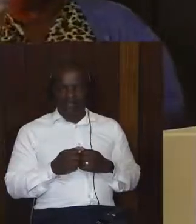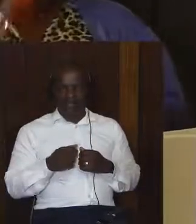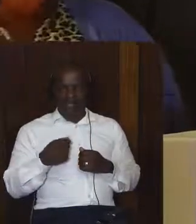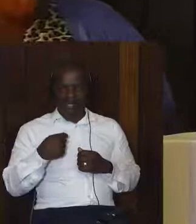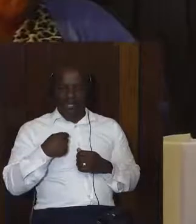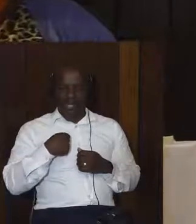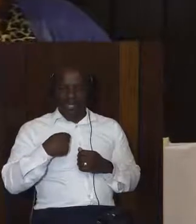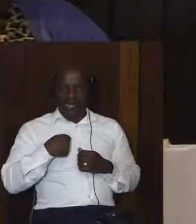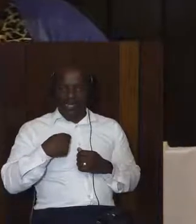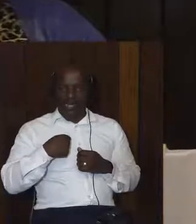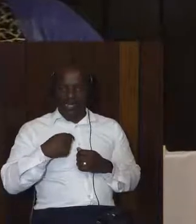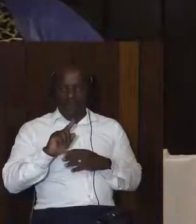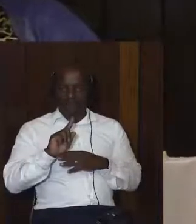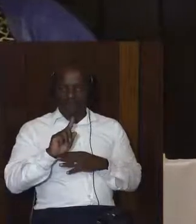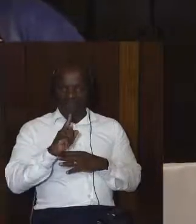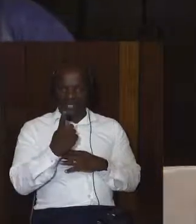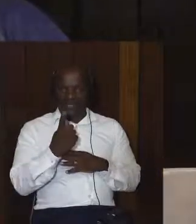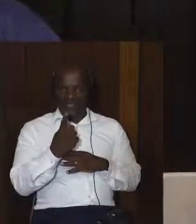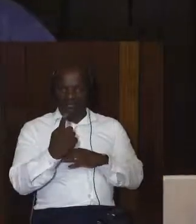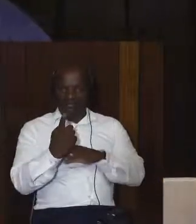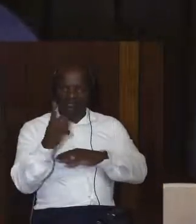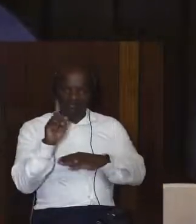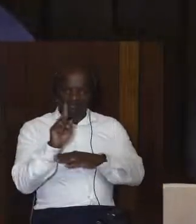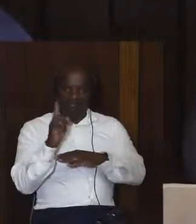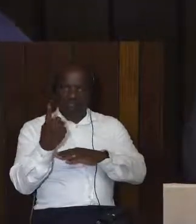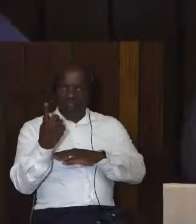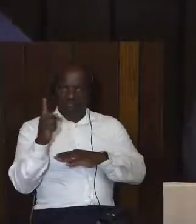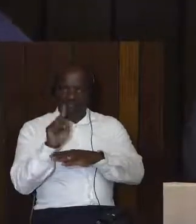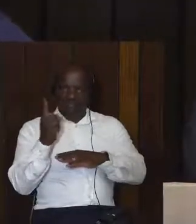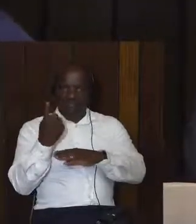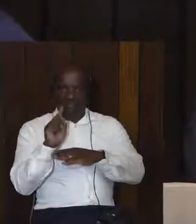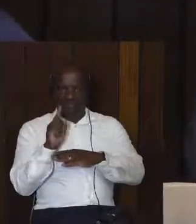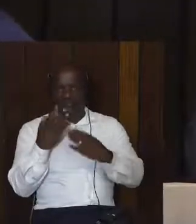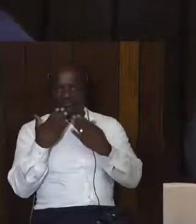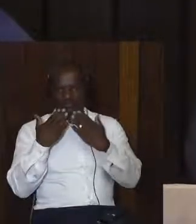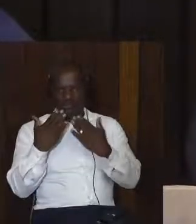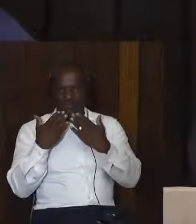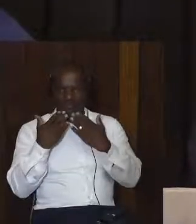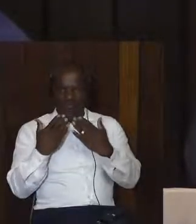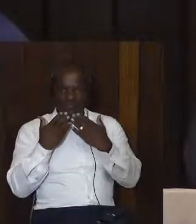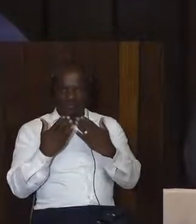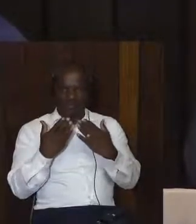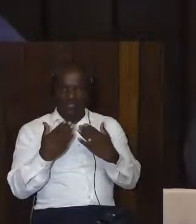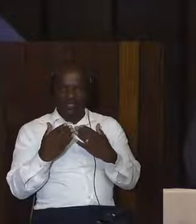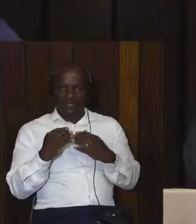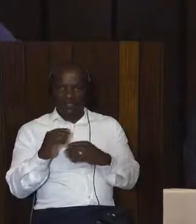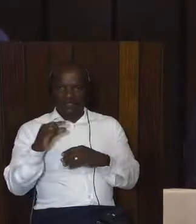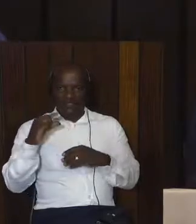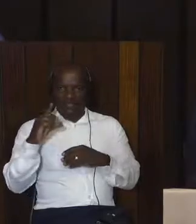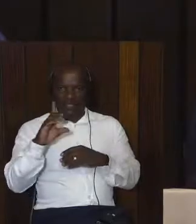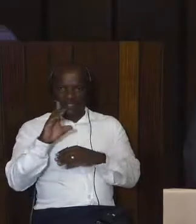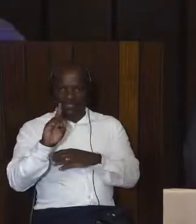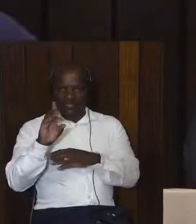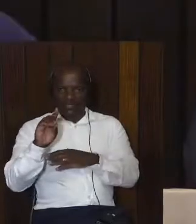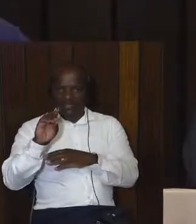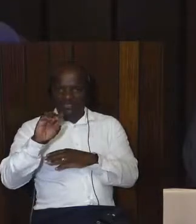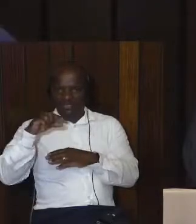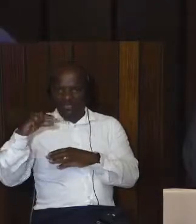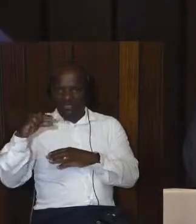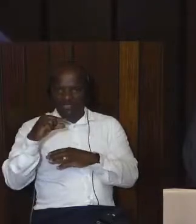I want to first appreciate the presentation, particularly from the DDG Infrastructure